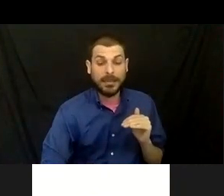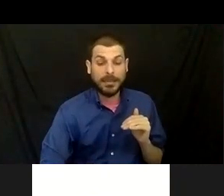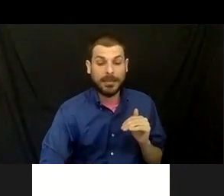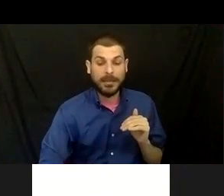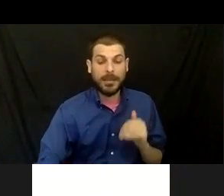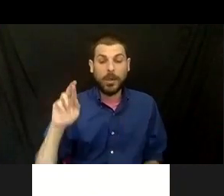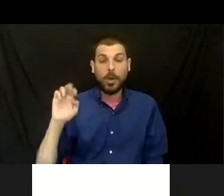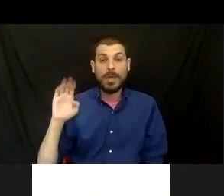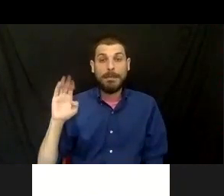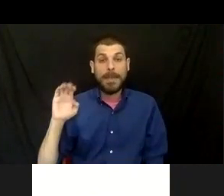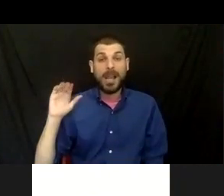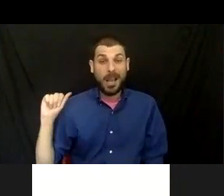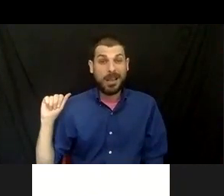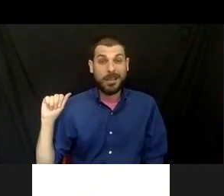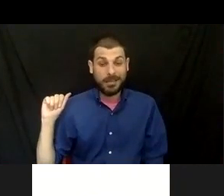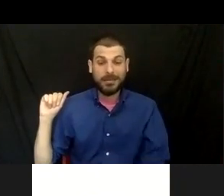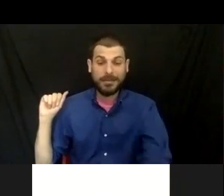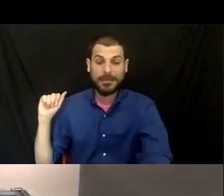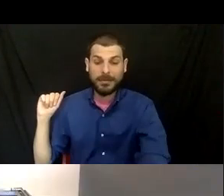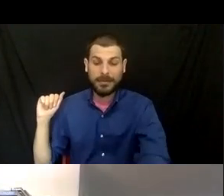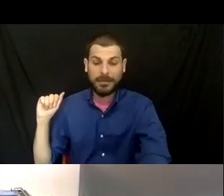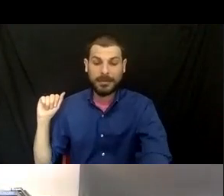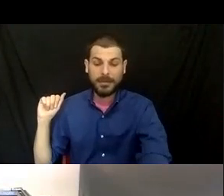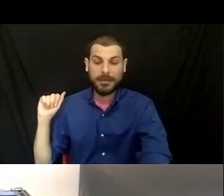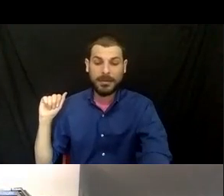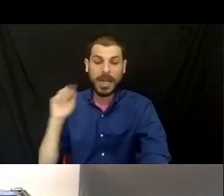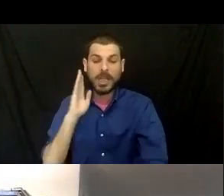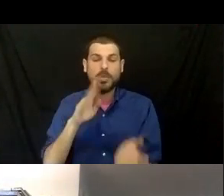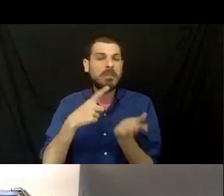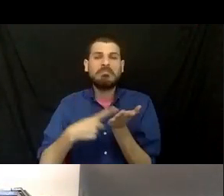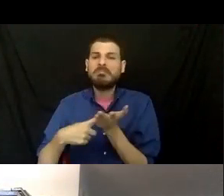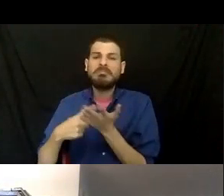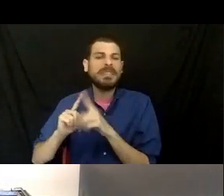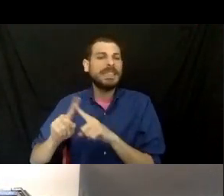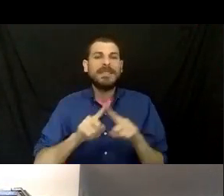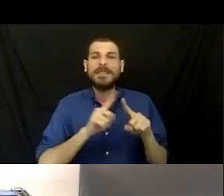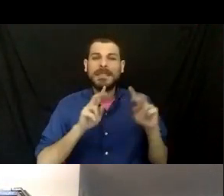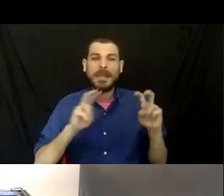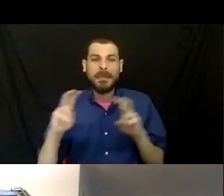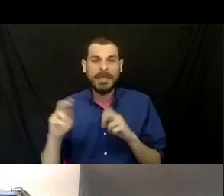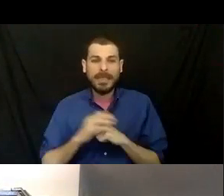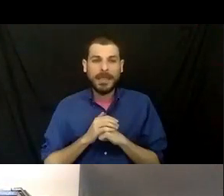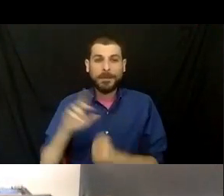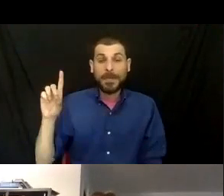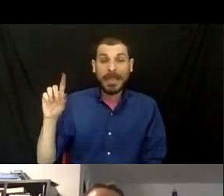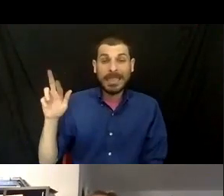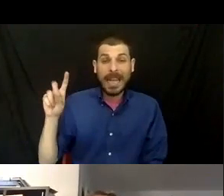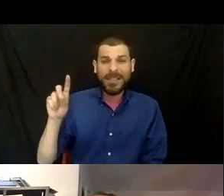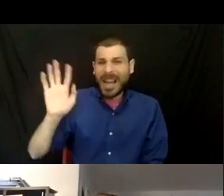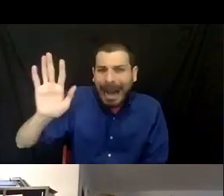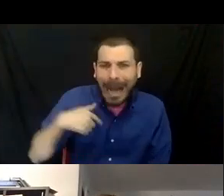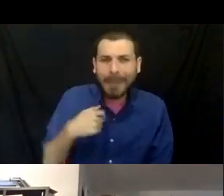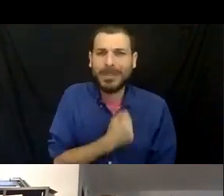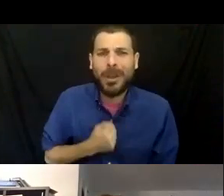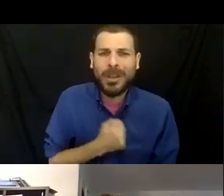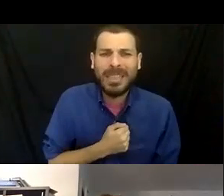about a number of different topics that she's going to talk to us about. Oh, I'm sorry, Hope. I just